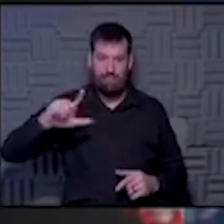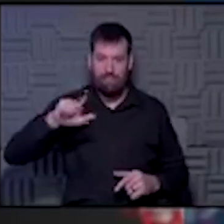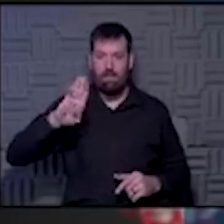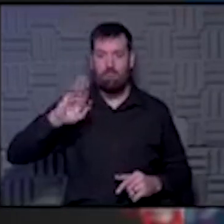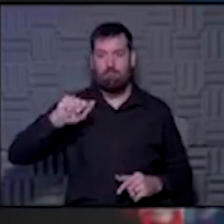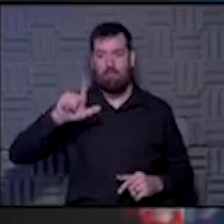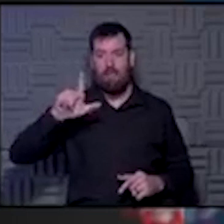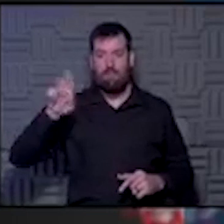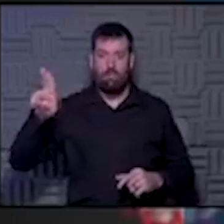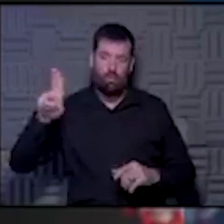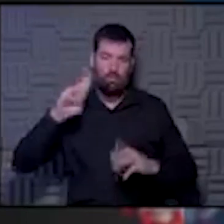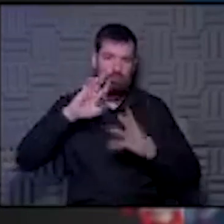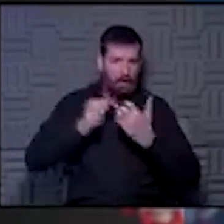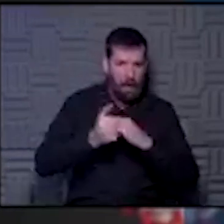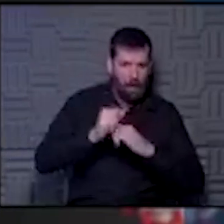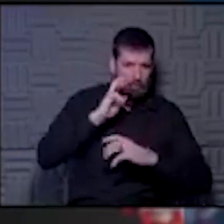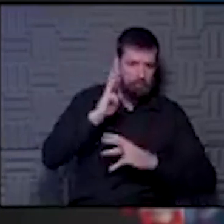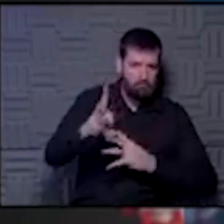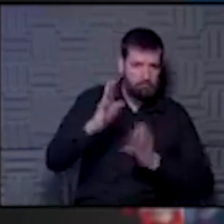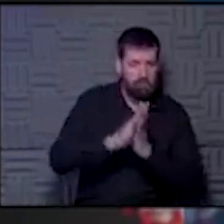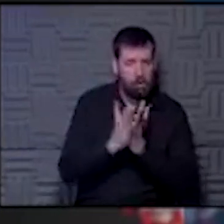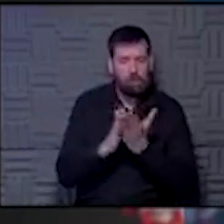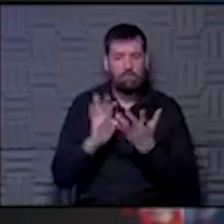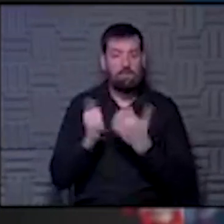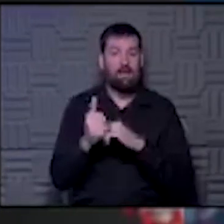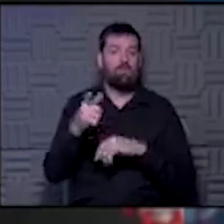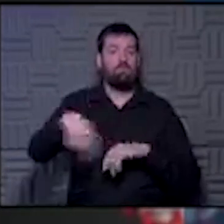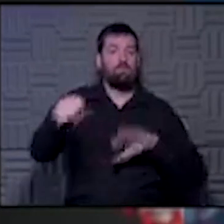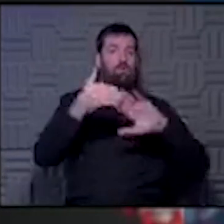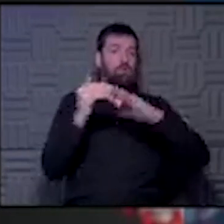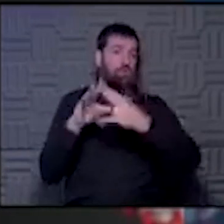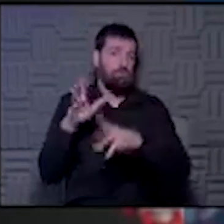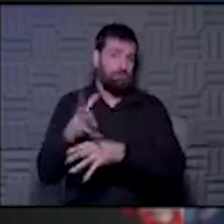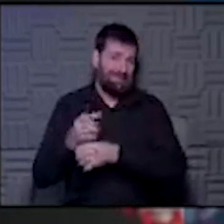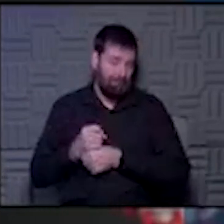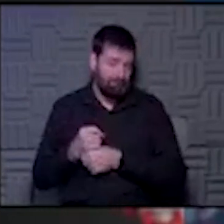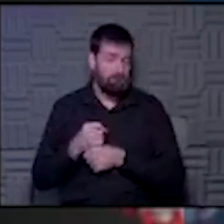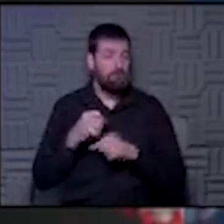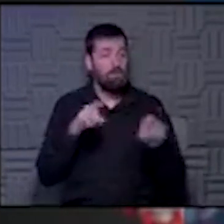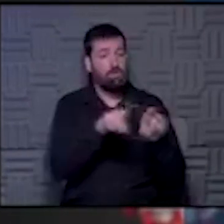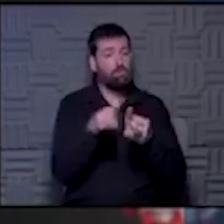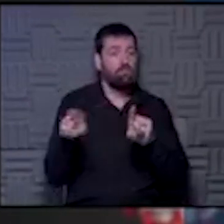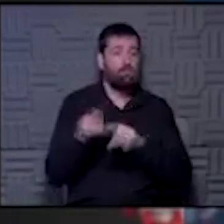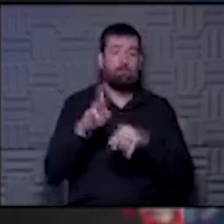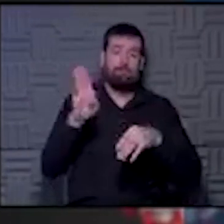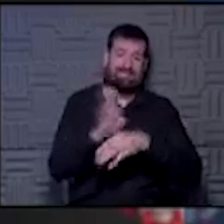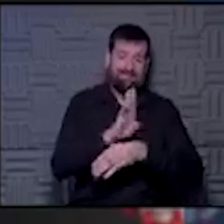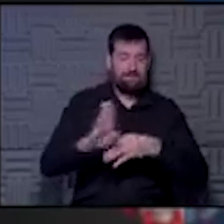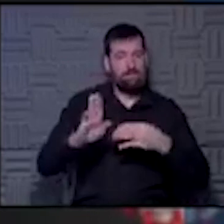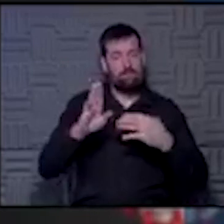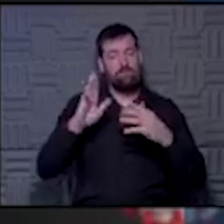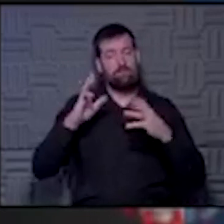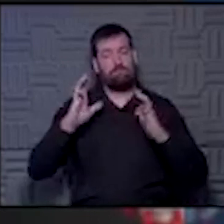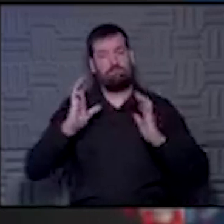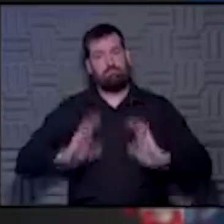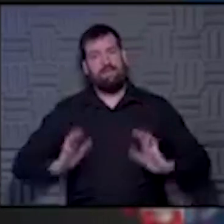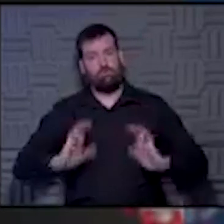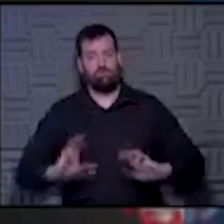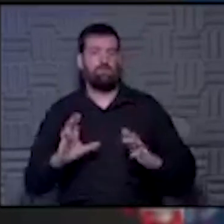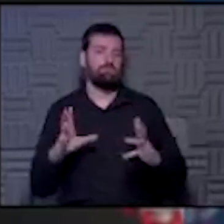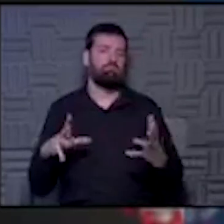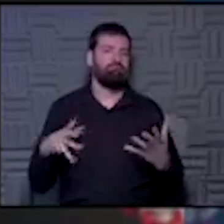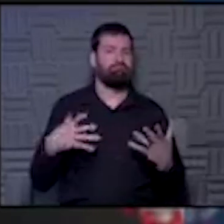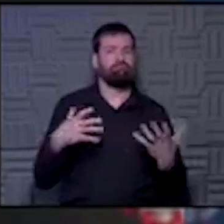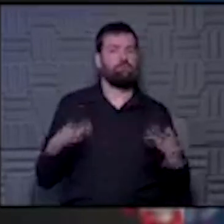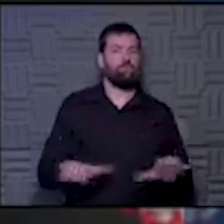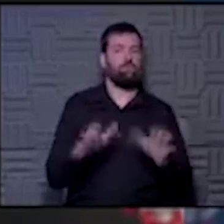it's being received in the community, and how they think the businesses and patrons are doing with the major themes